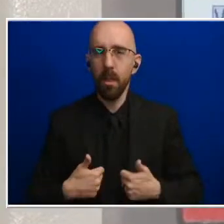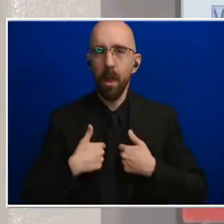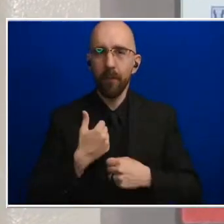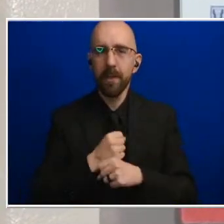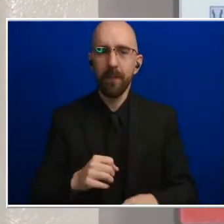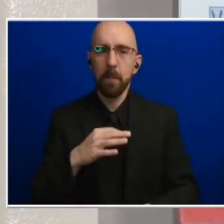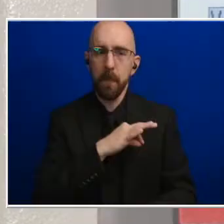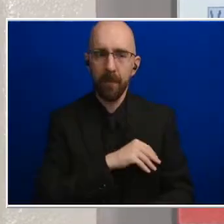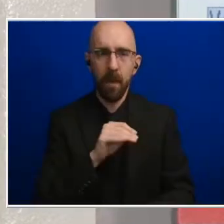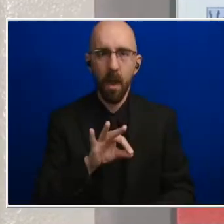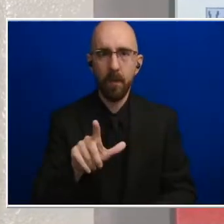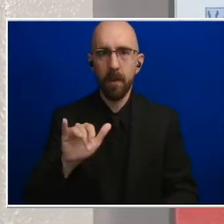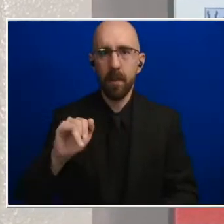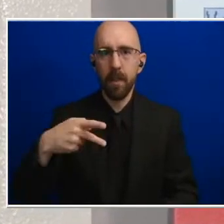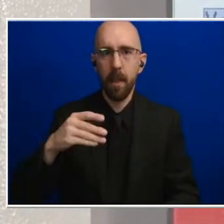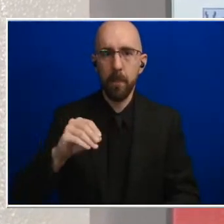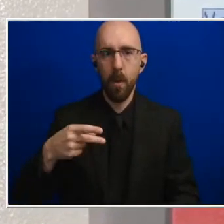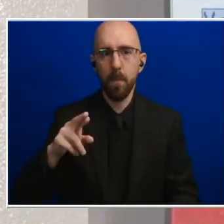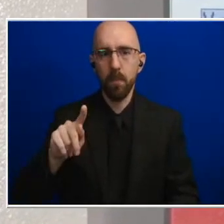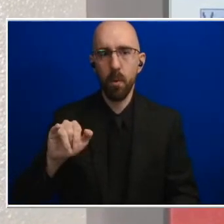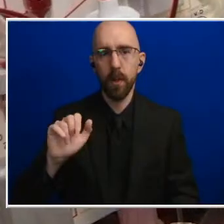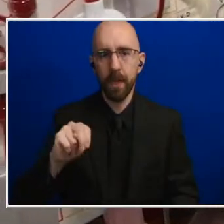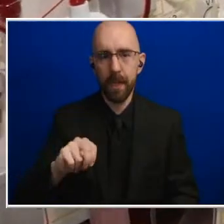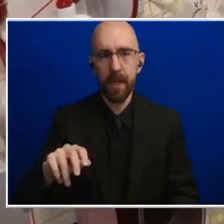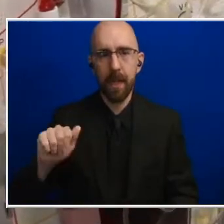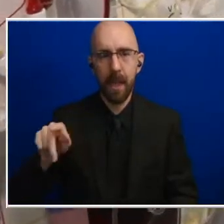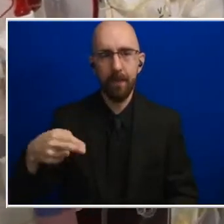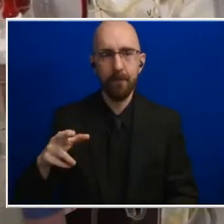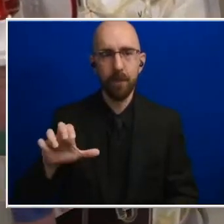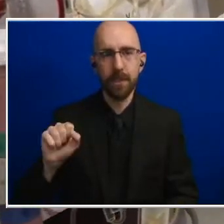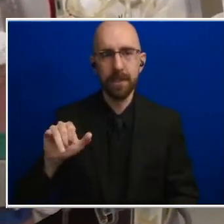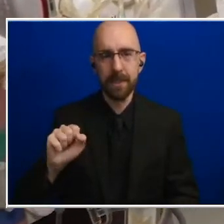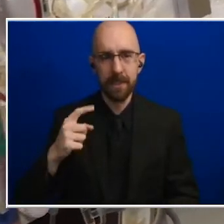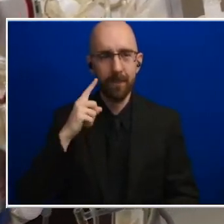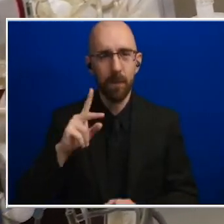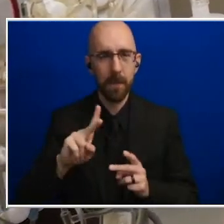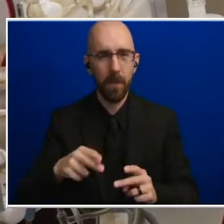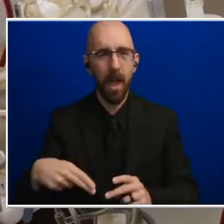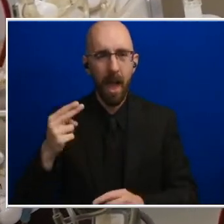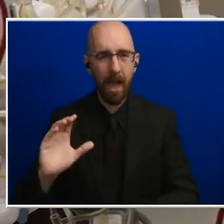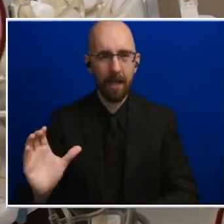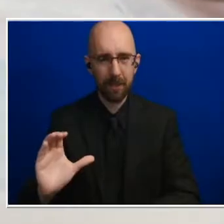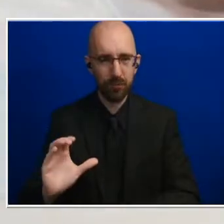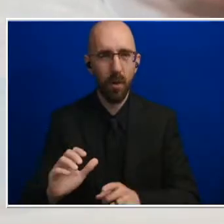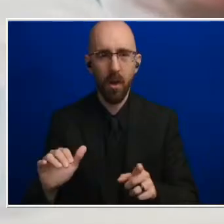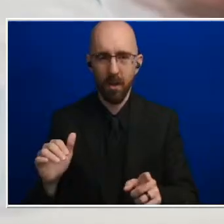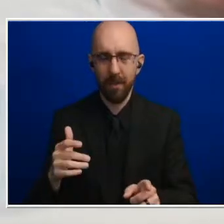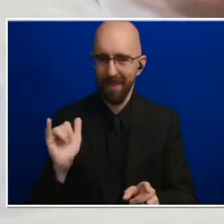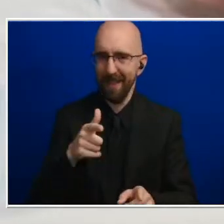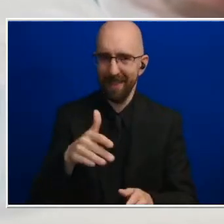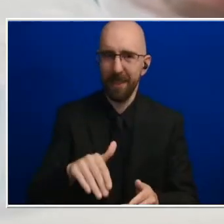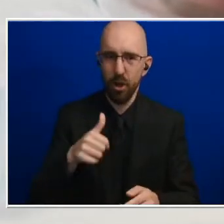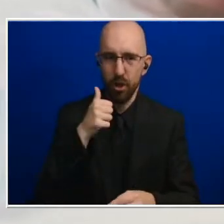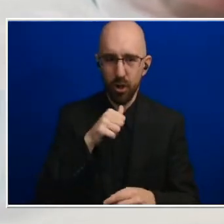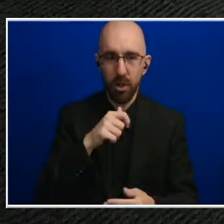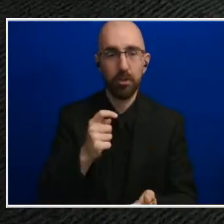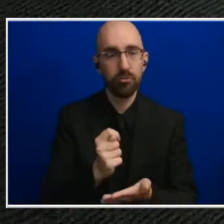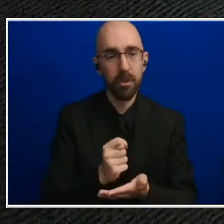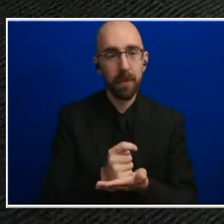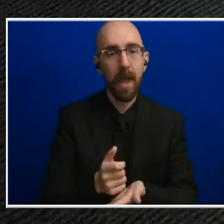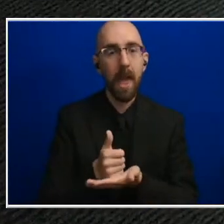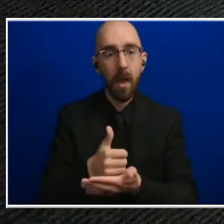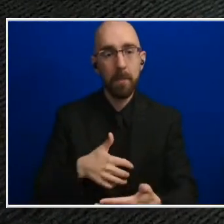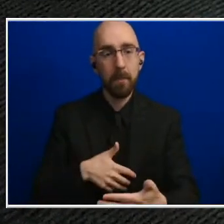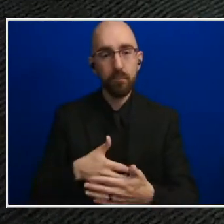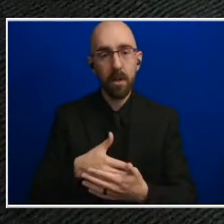lipoprotein apheresis for people with high cholesterol, like this little girl. Now see how the treatment is helping pregnant moms.